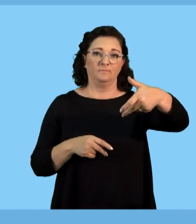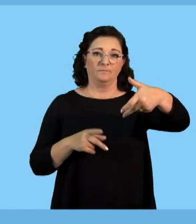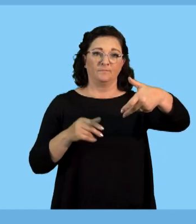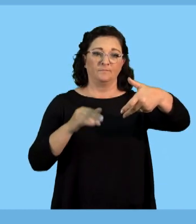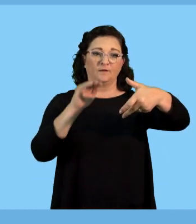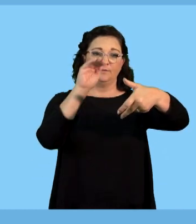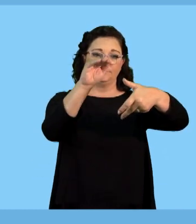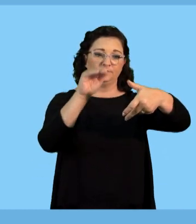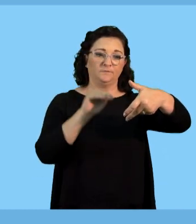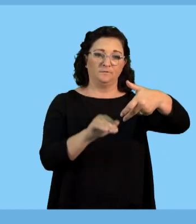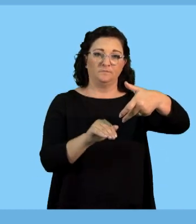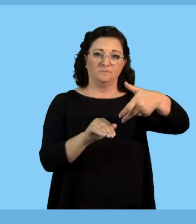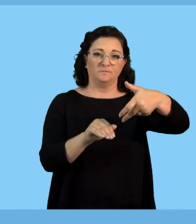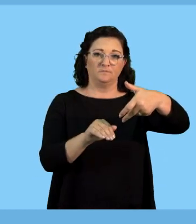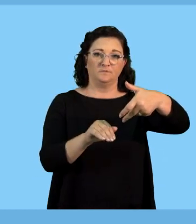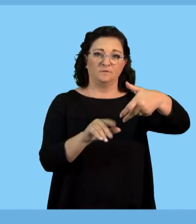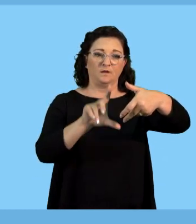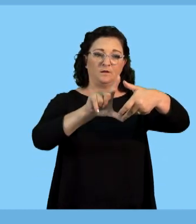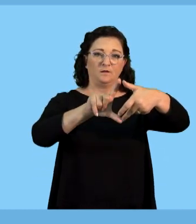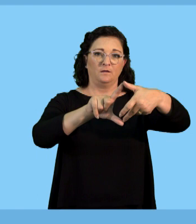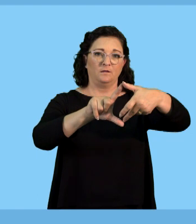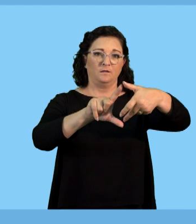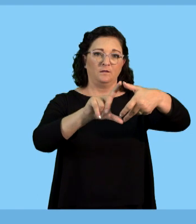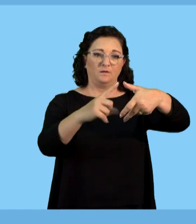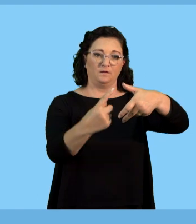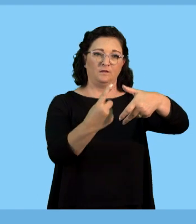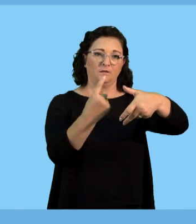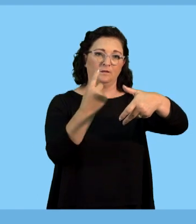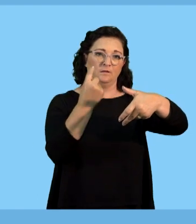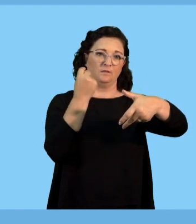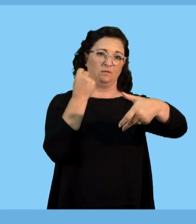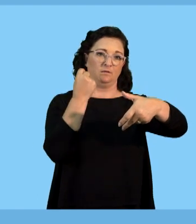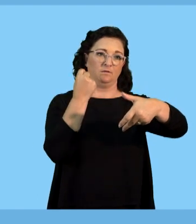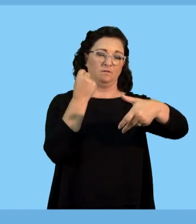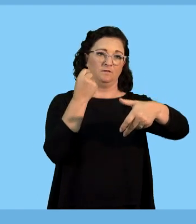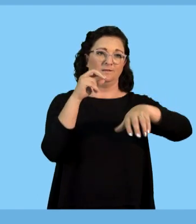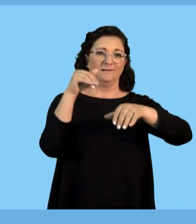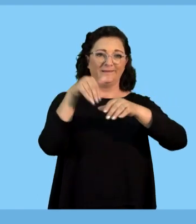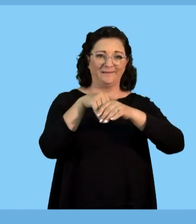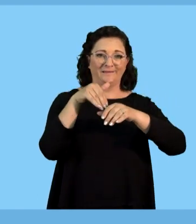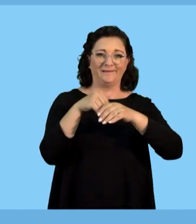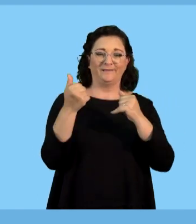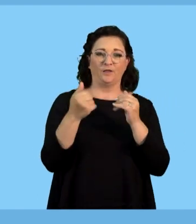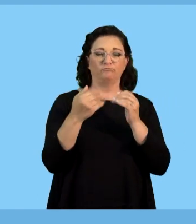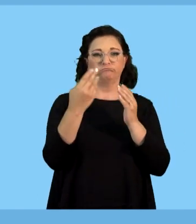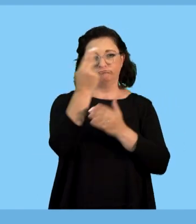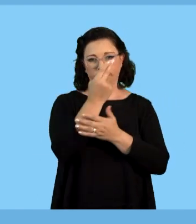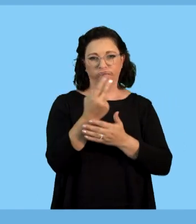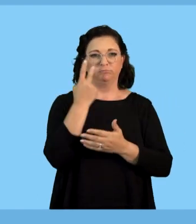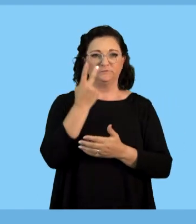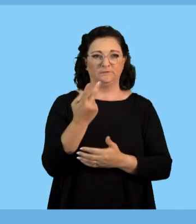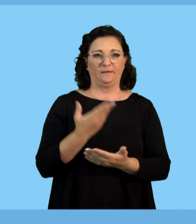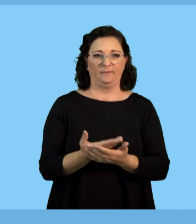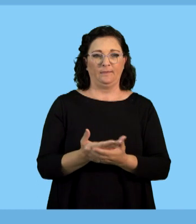screen, and the light from the top of the object has reached the bottom of the screen, as shown in this diagram